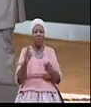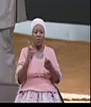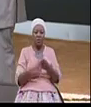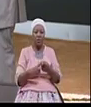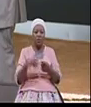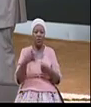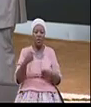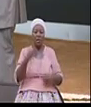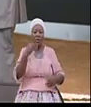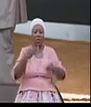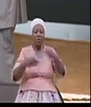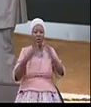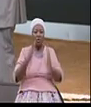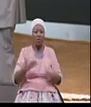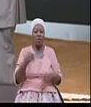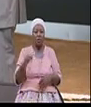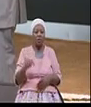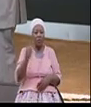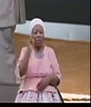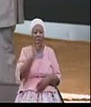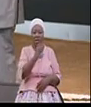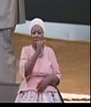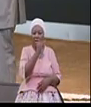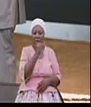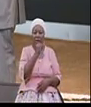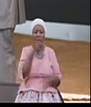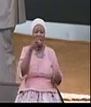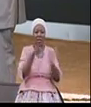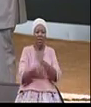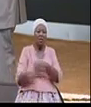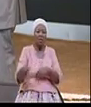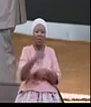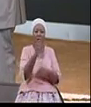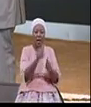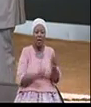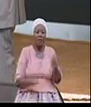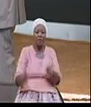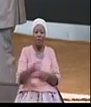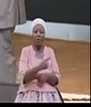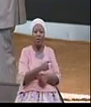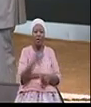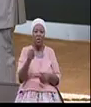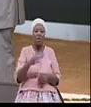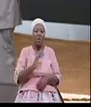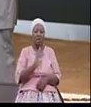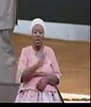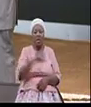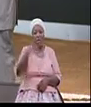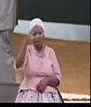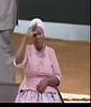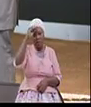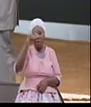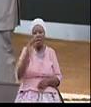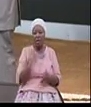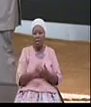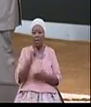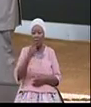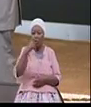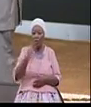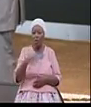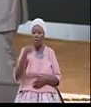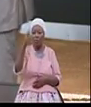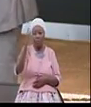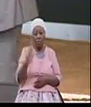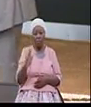the judges of Israel, slay ye every one his men. That's commandment of God.